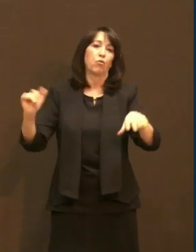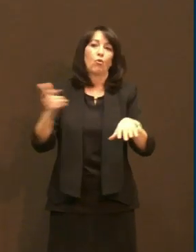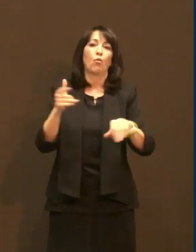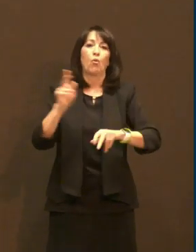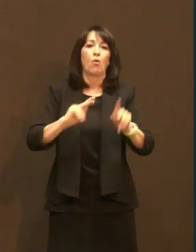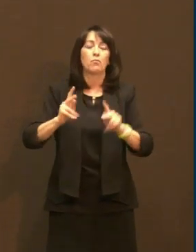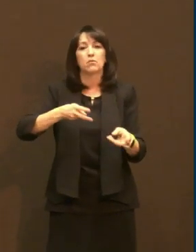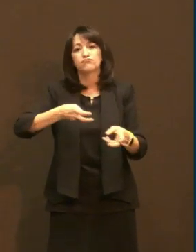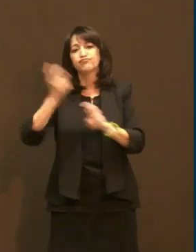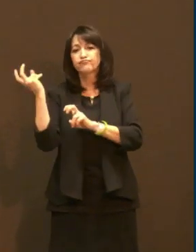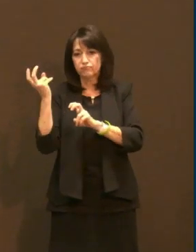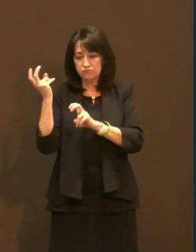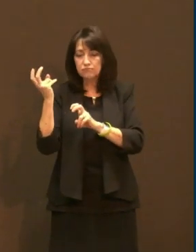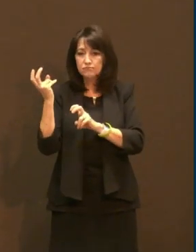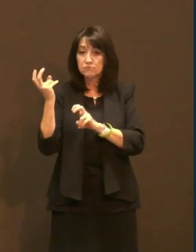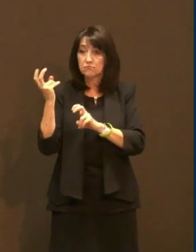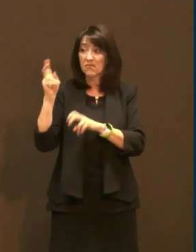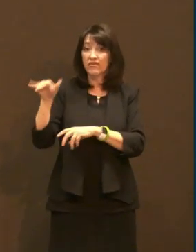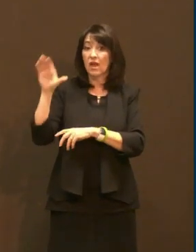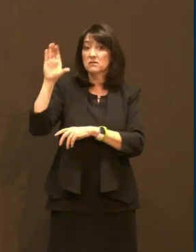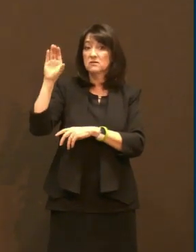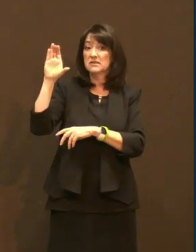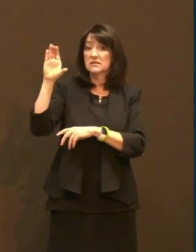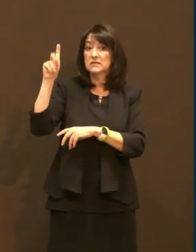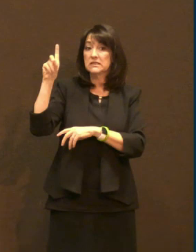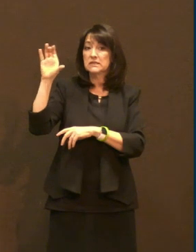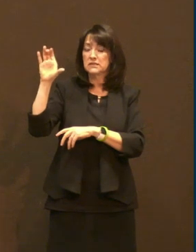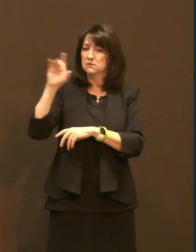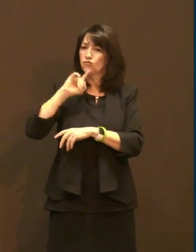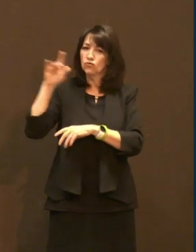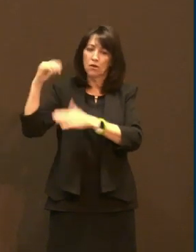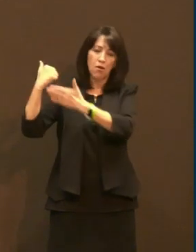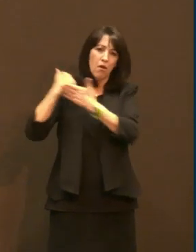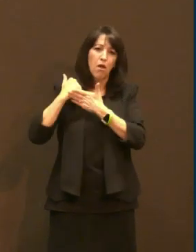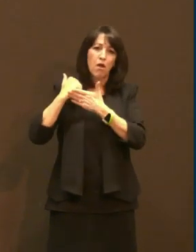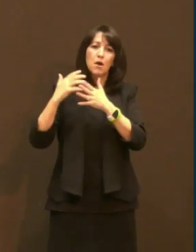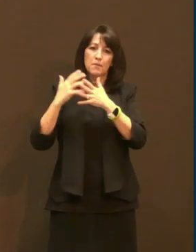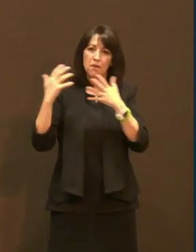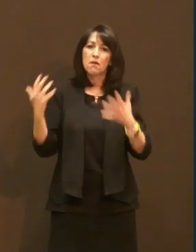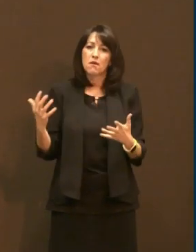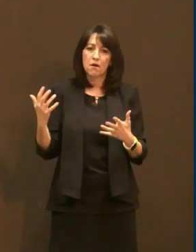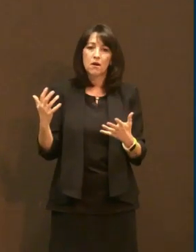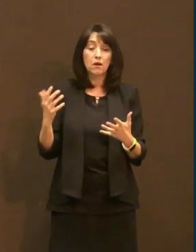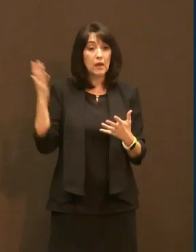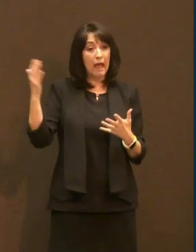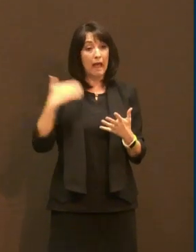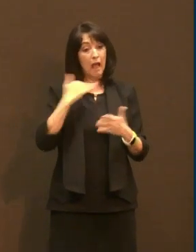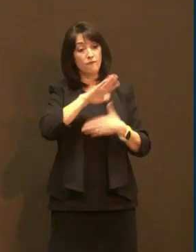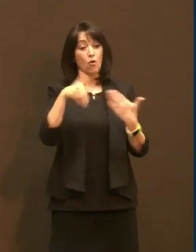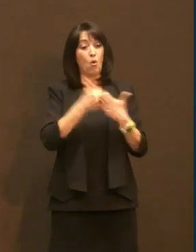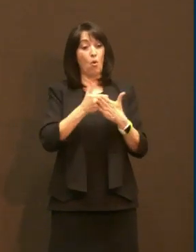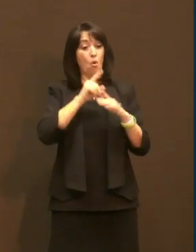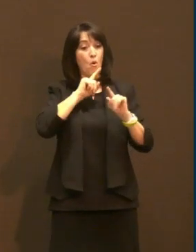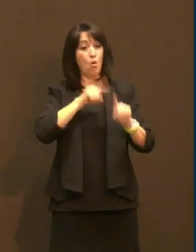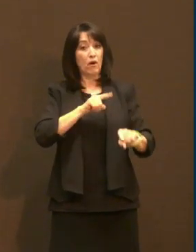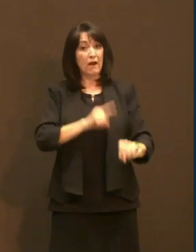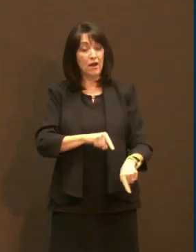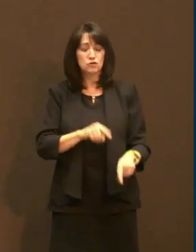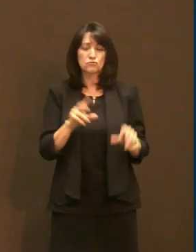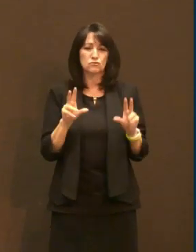say that they were very helpful in at least providing guidance, not so many answers when it comes to the actual equipment in terms of